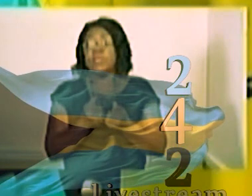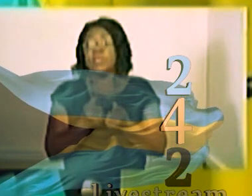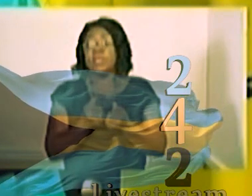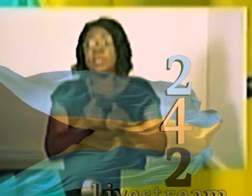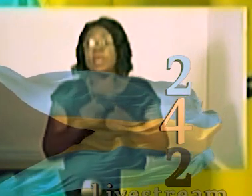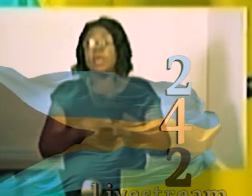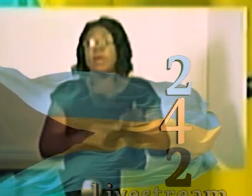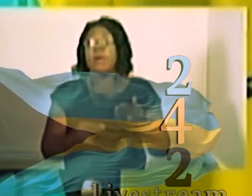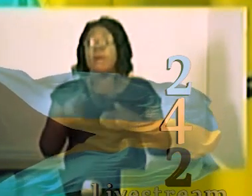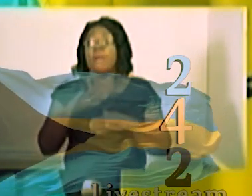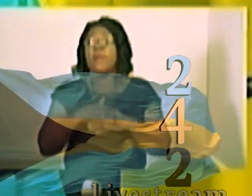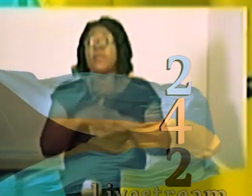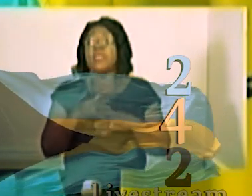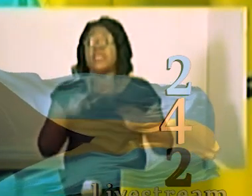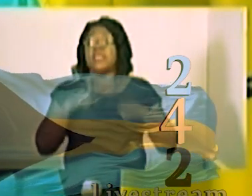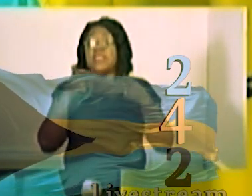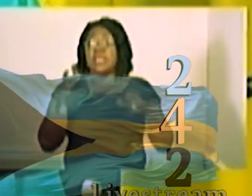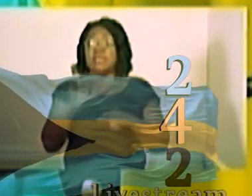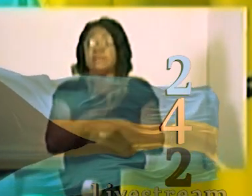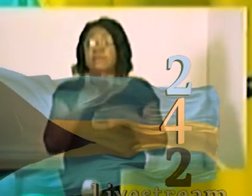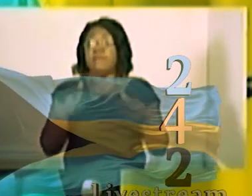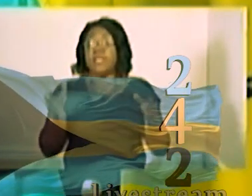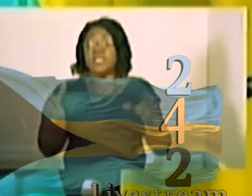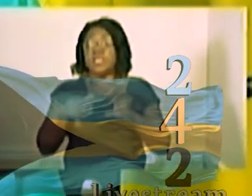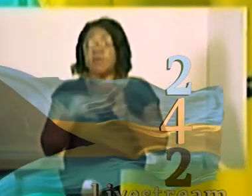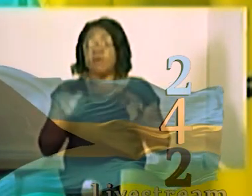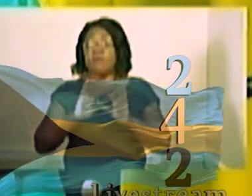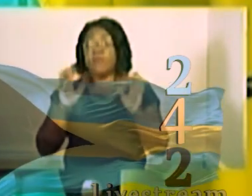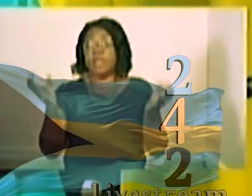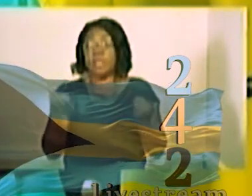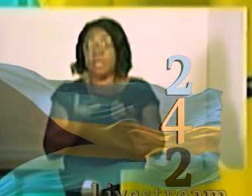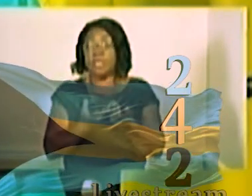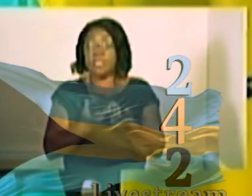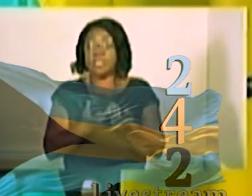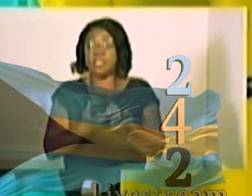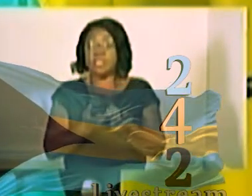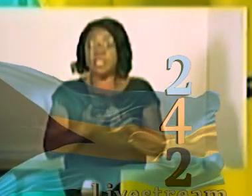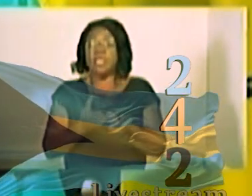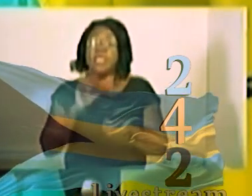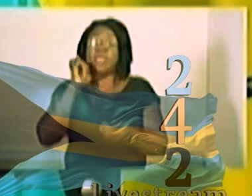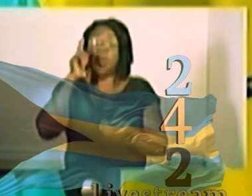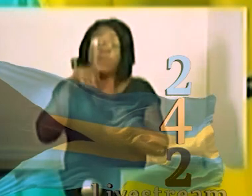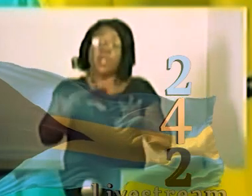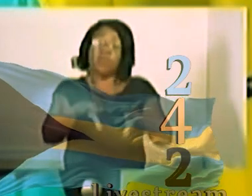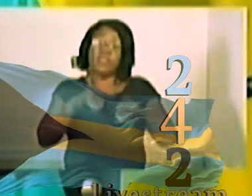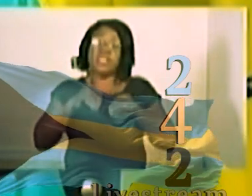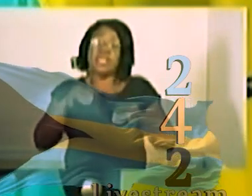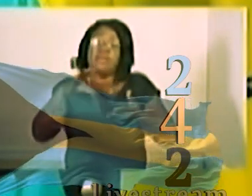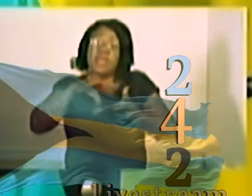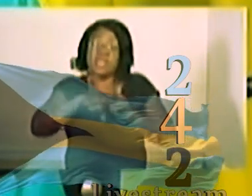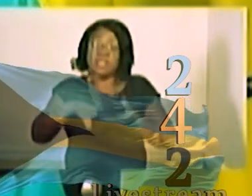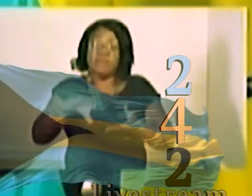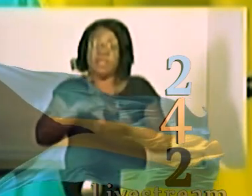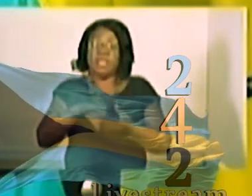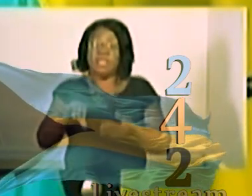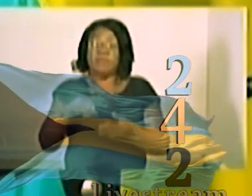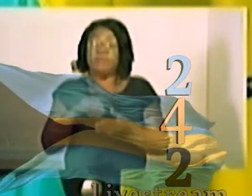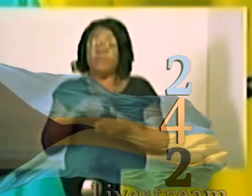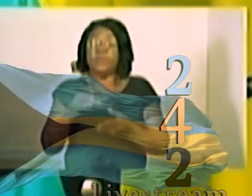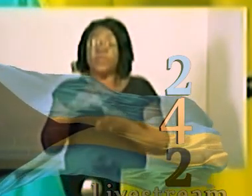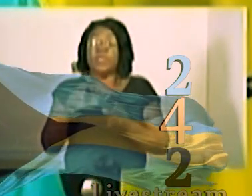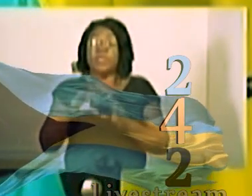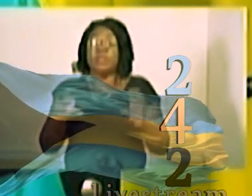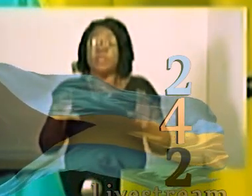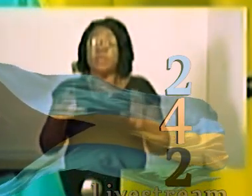Upon successful completion of the class, proprietors will receive a certificate